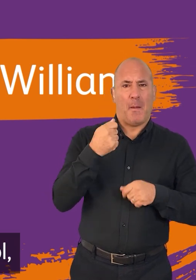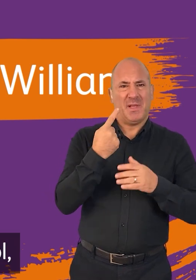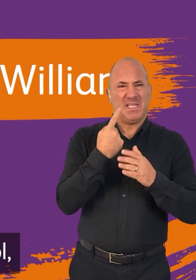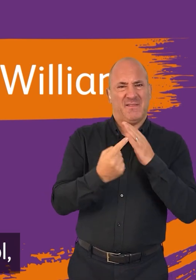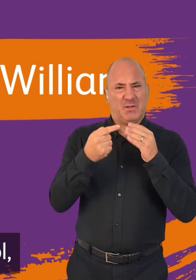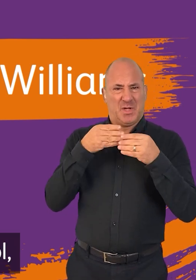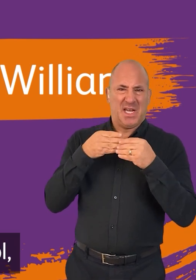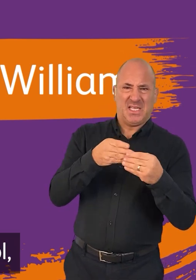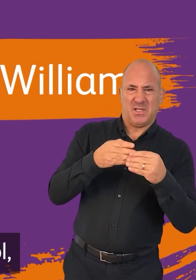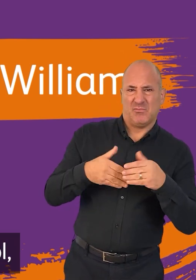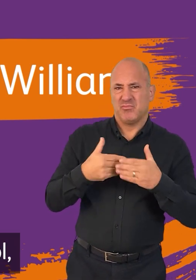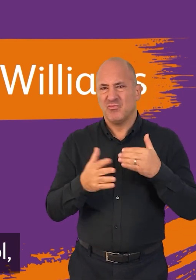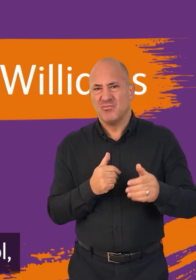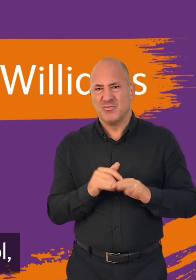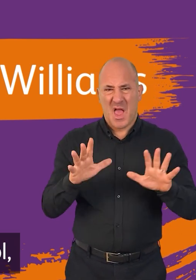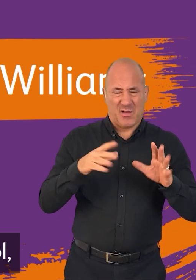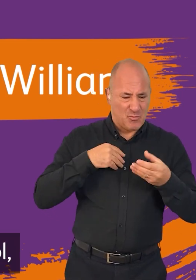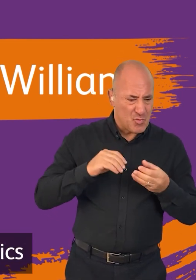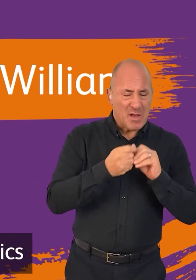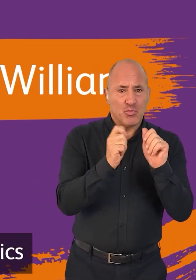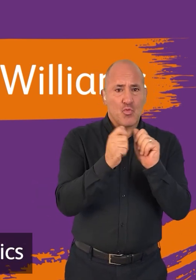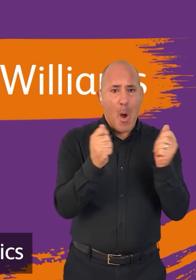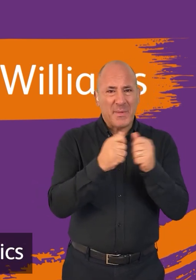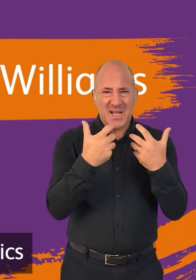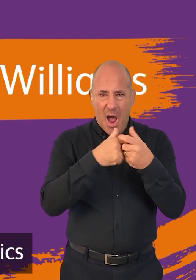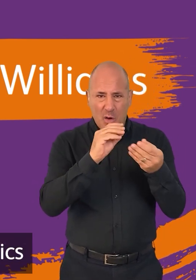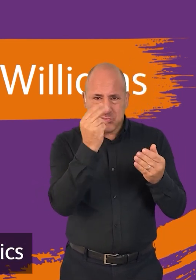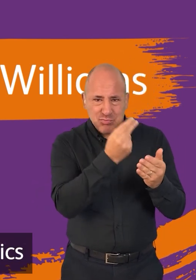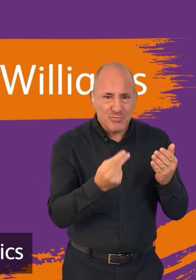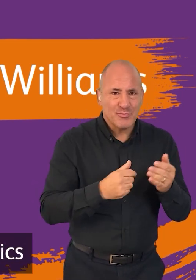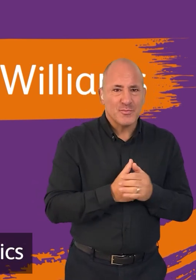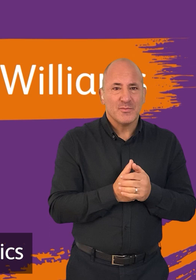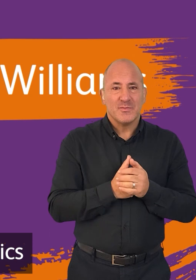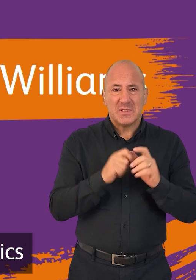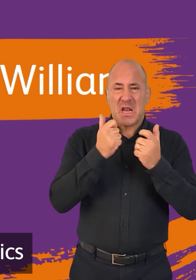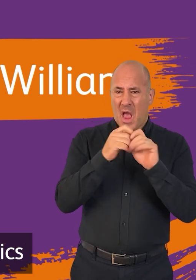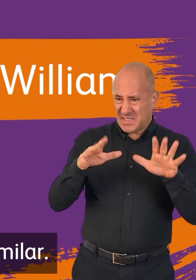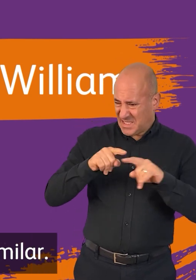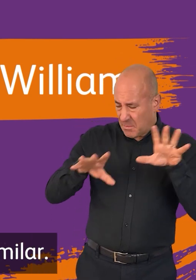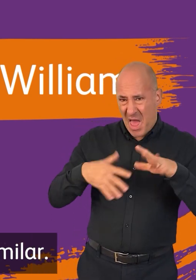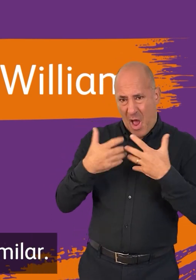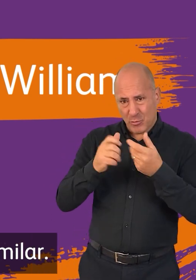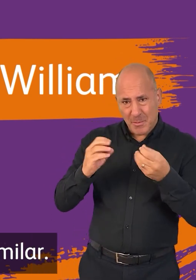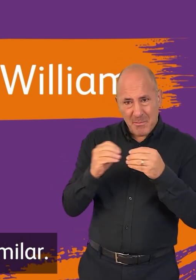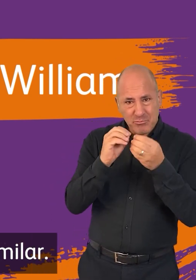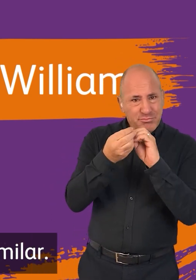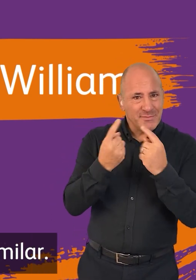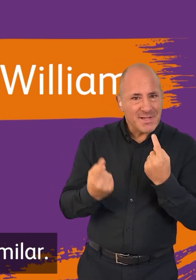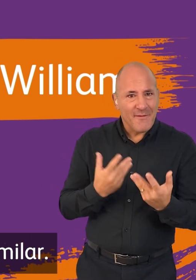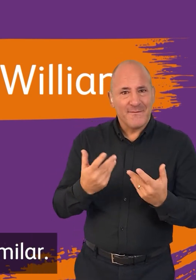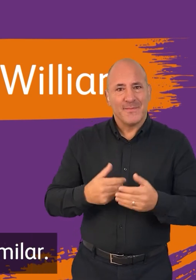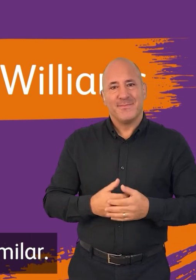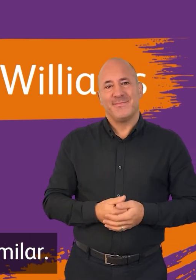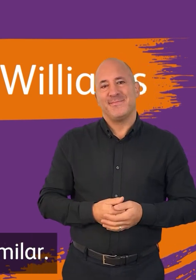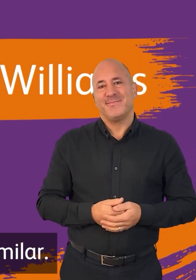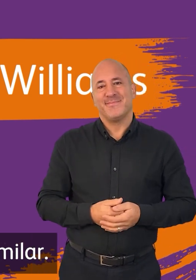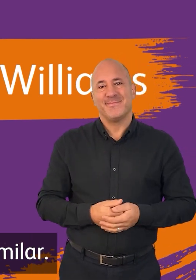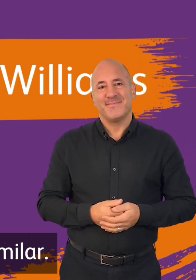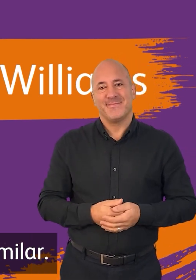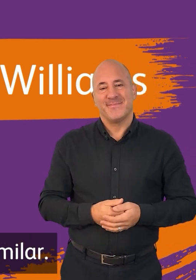become an individual disposition leader at school, which includes things like making comics and showing his classmates how to do